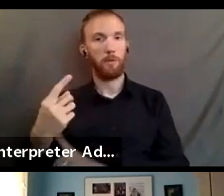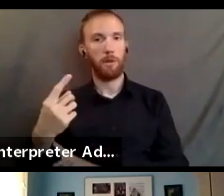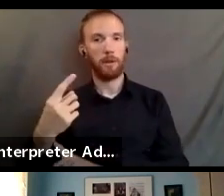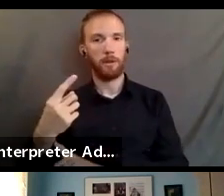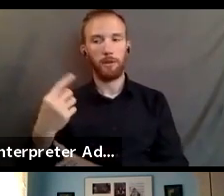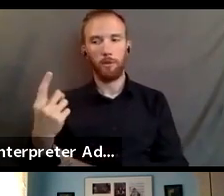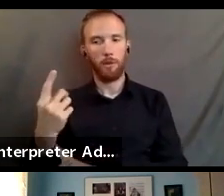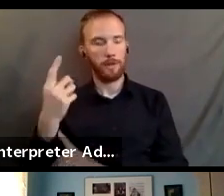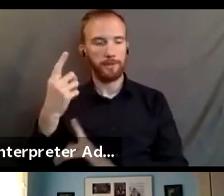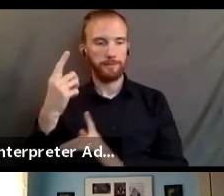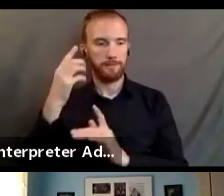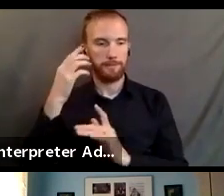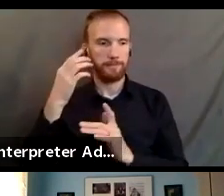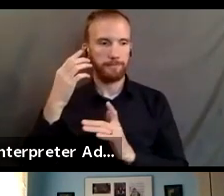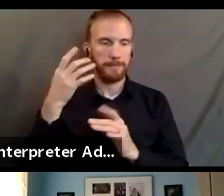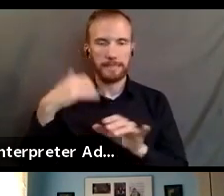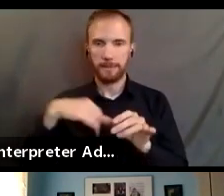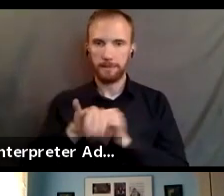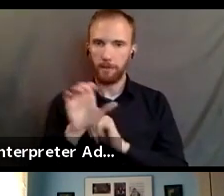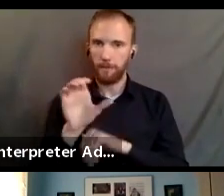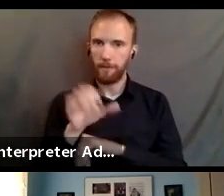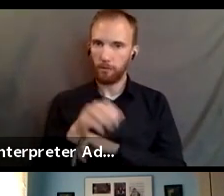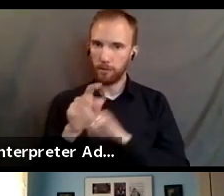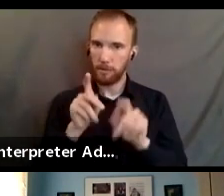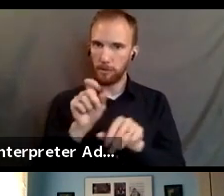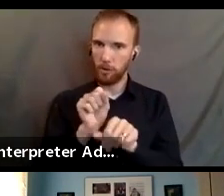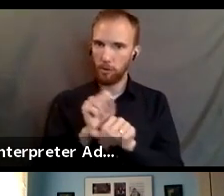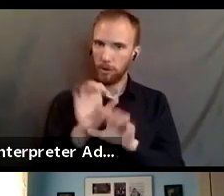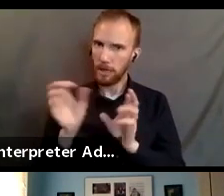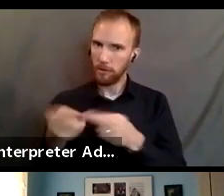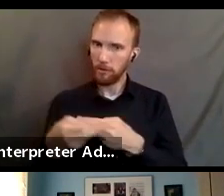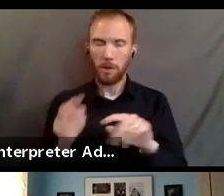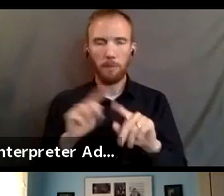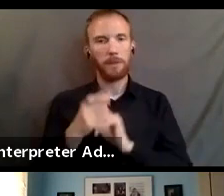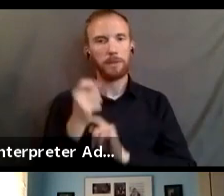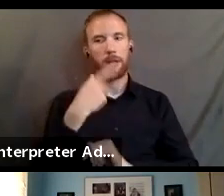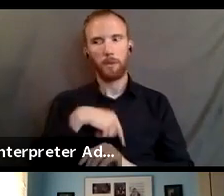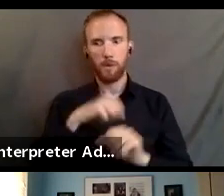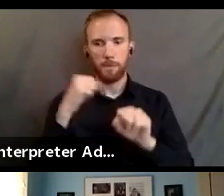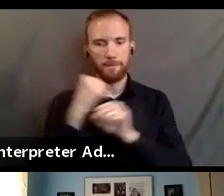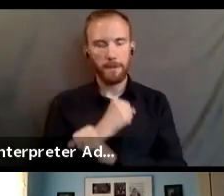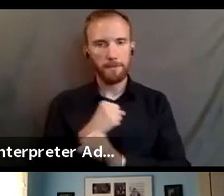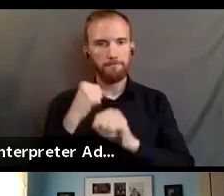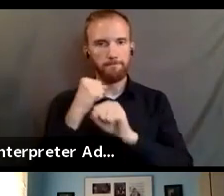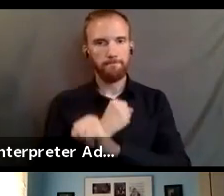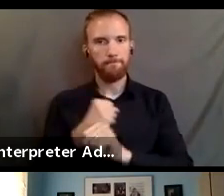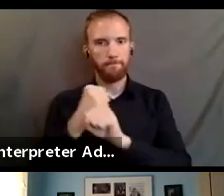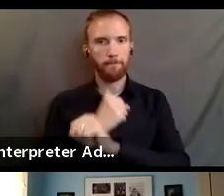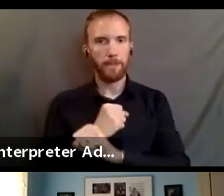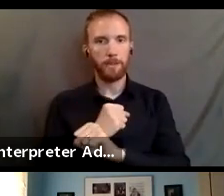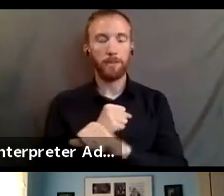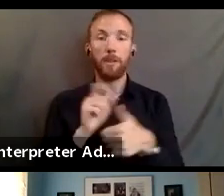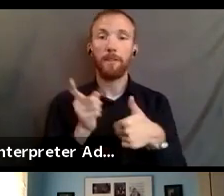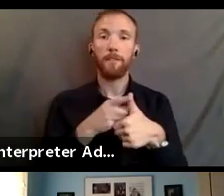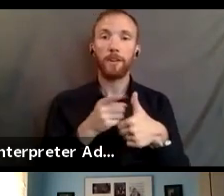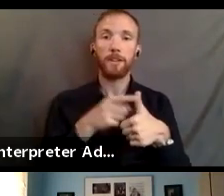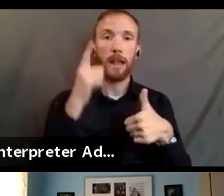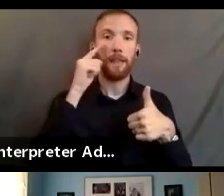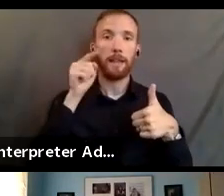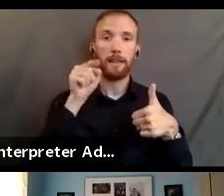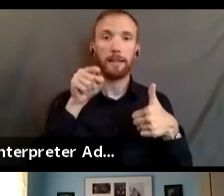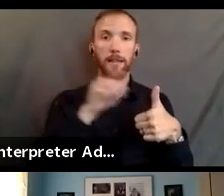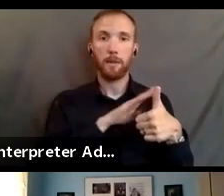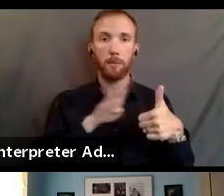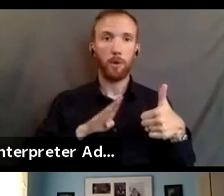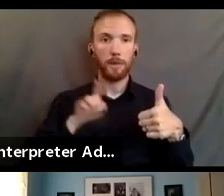classroom um but we've had to fight for that and uh so number one that ford really should need to exercise oversight